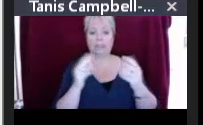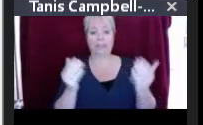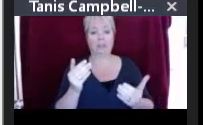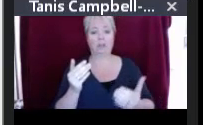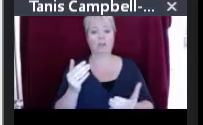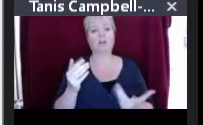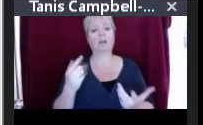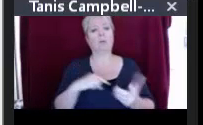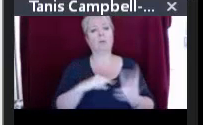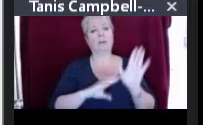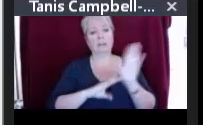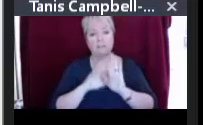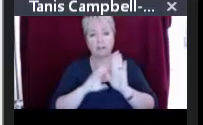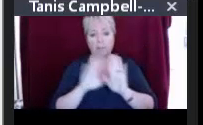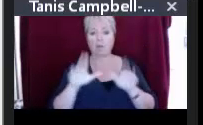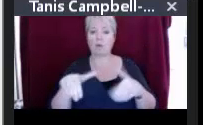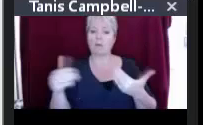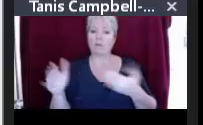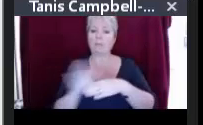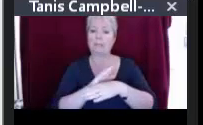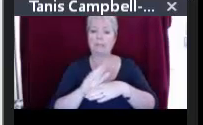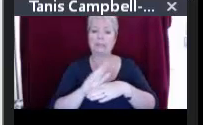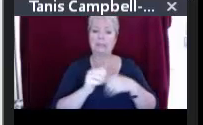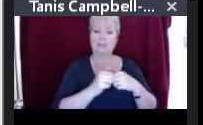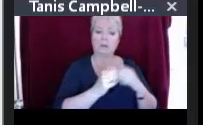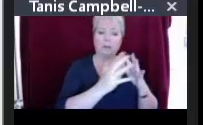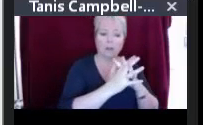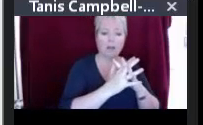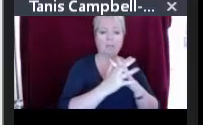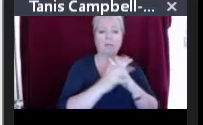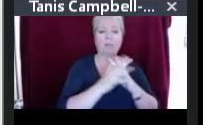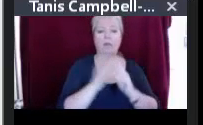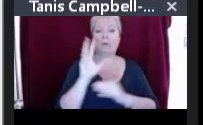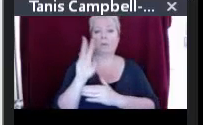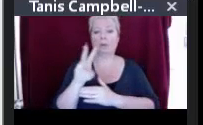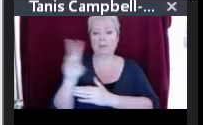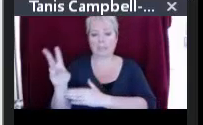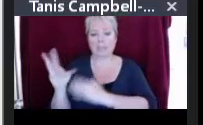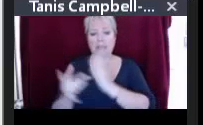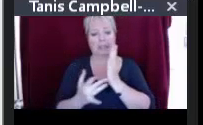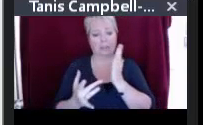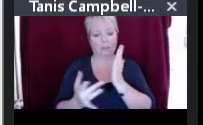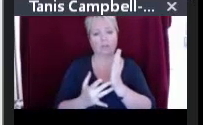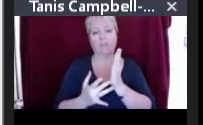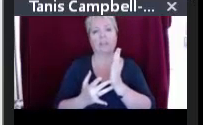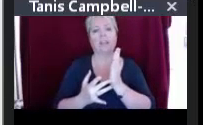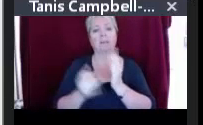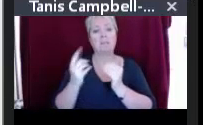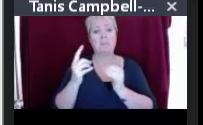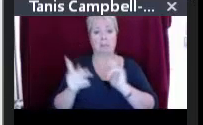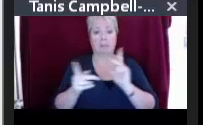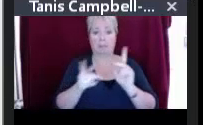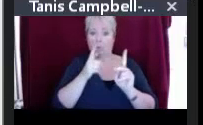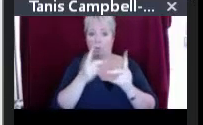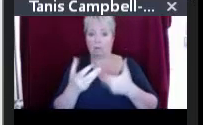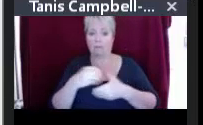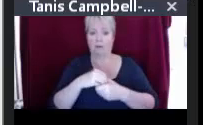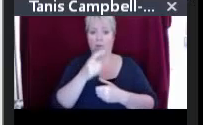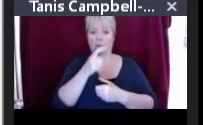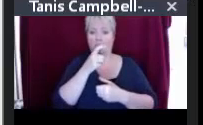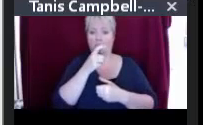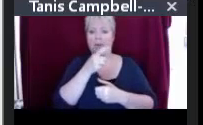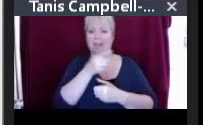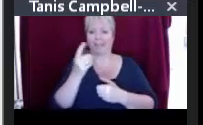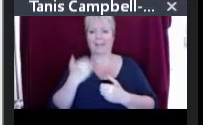develop and deliver business startup and web technology training to people facing challenges to employment.